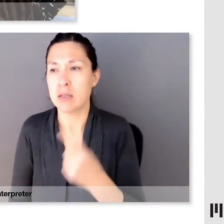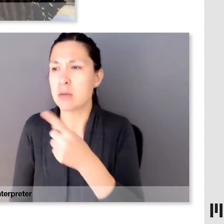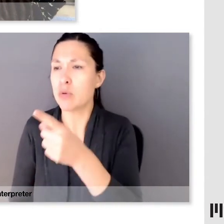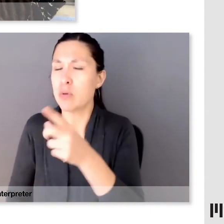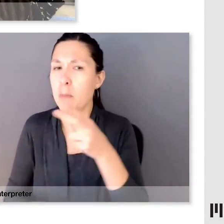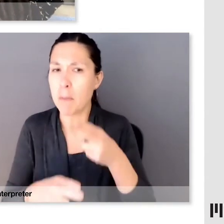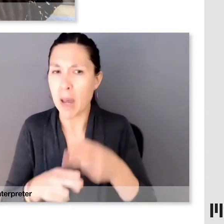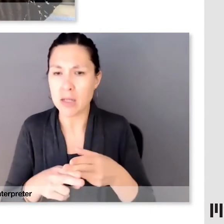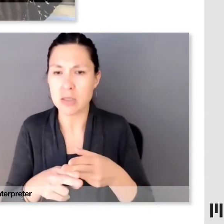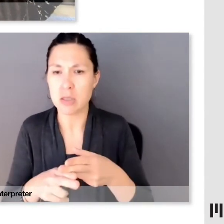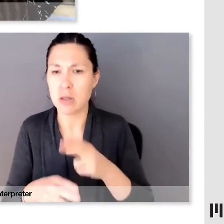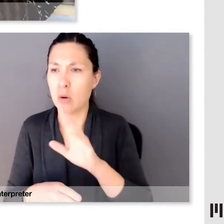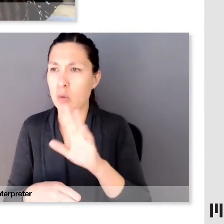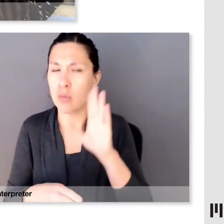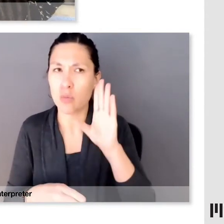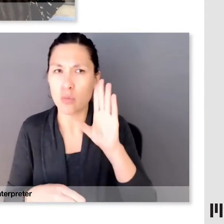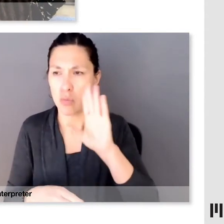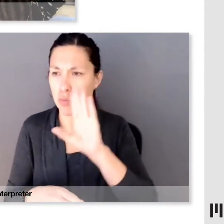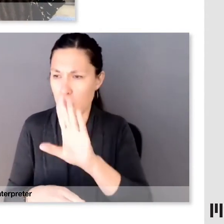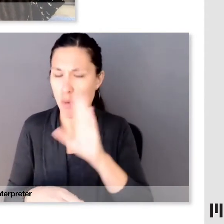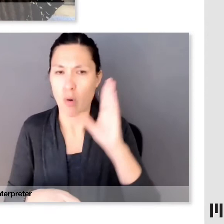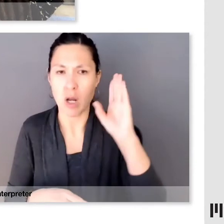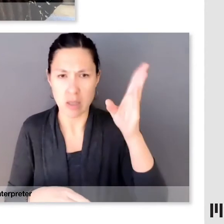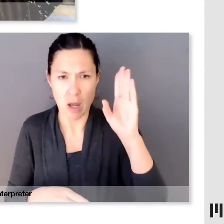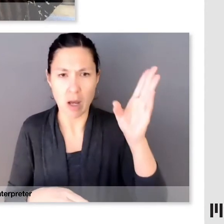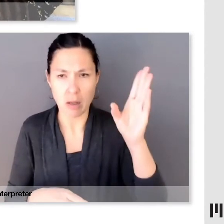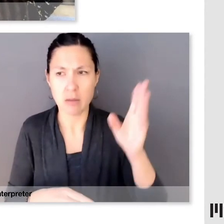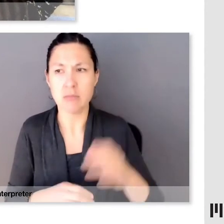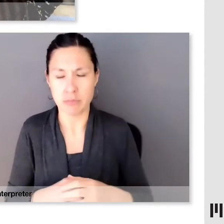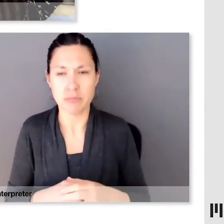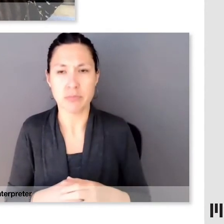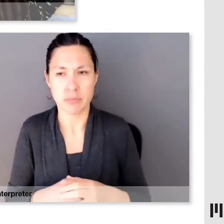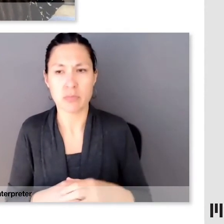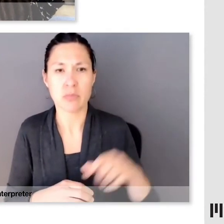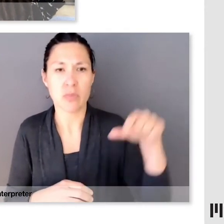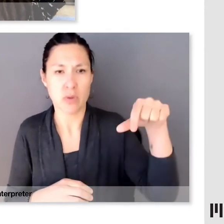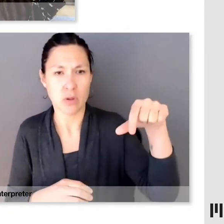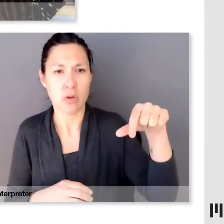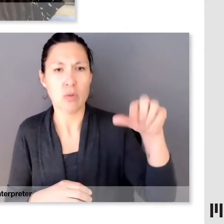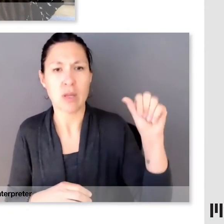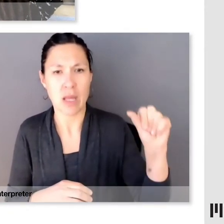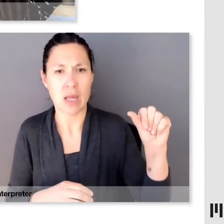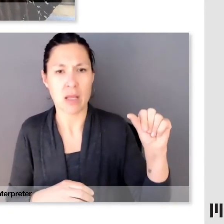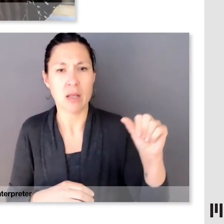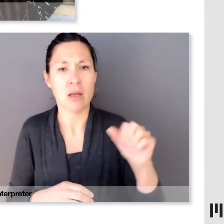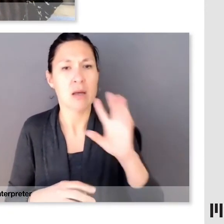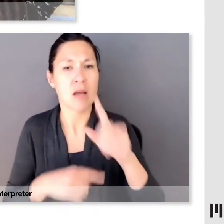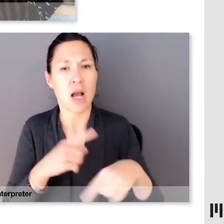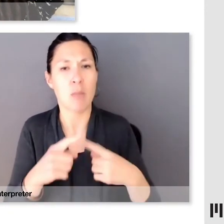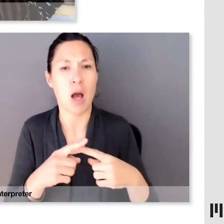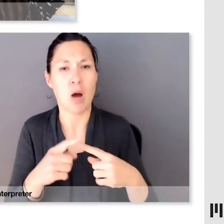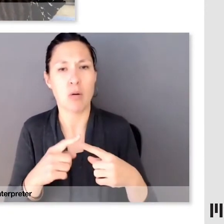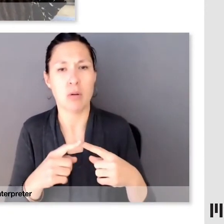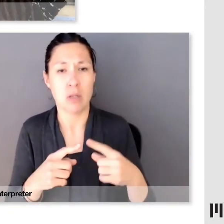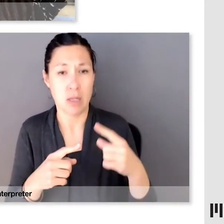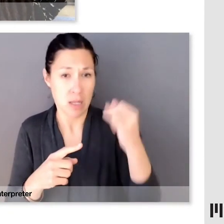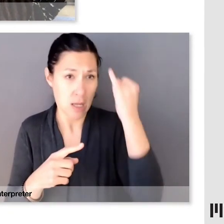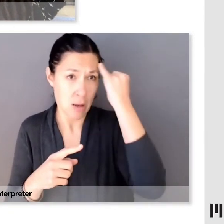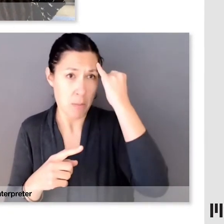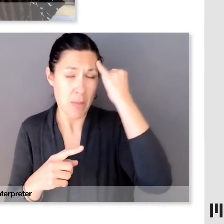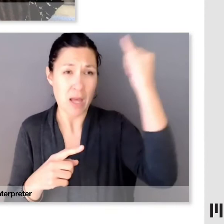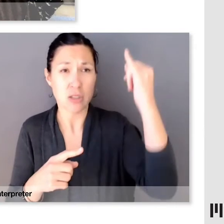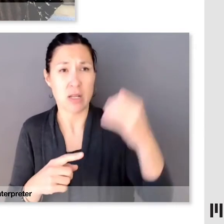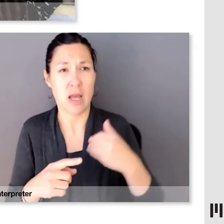in your talk and the Q&A afterwards was the role of the imagination. And so what you bring to mind are works such